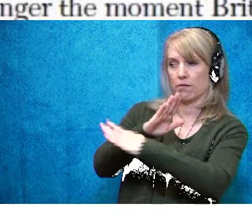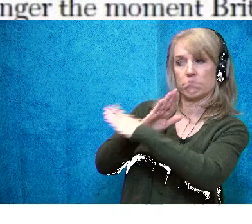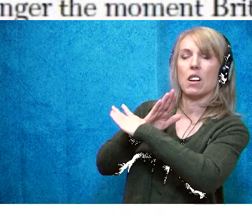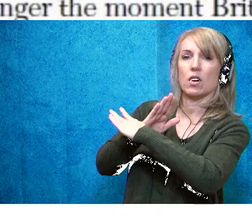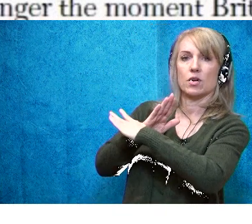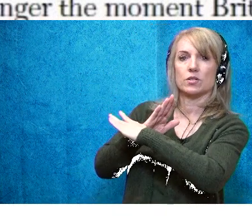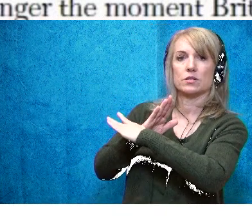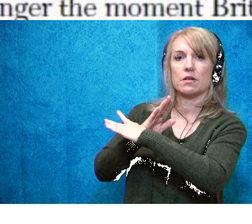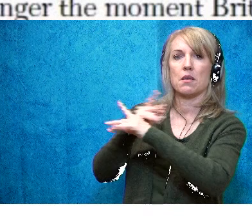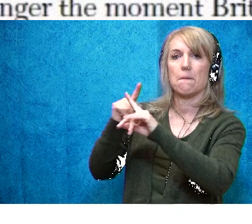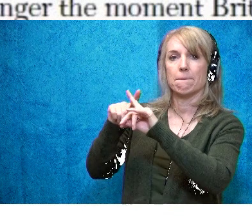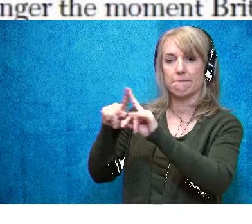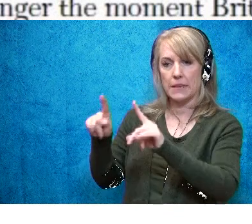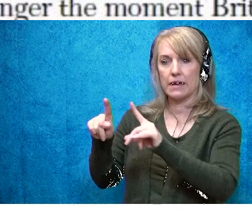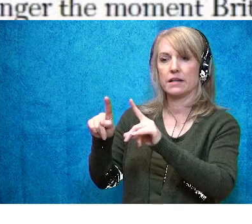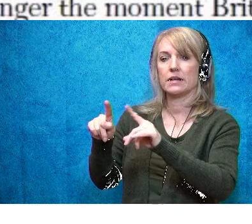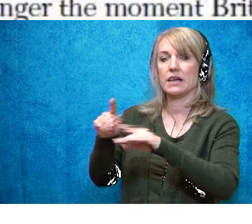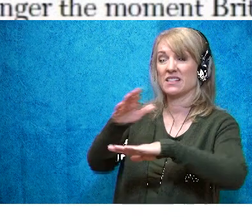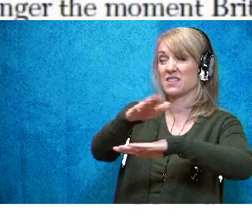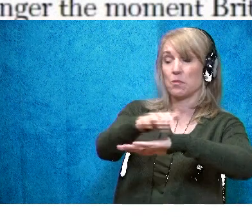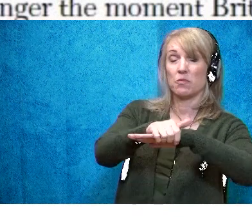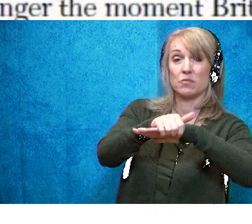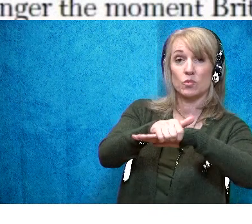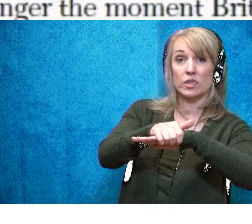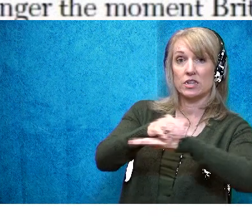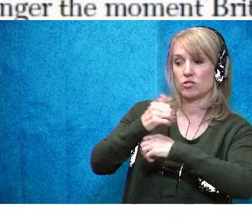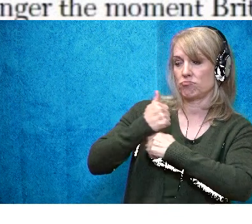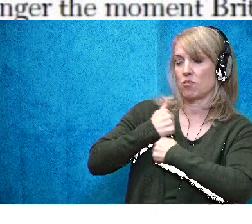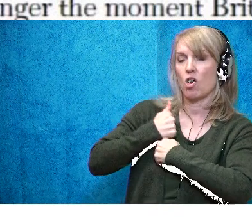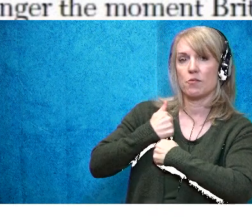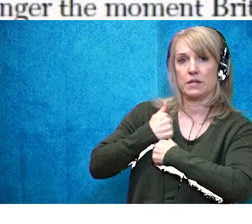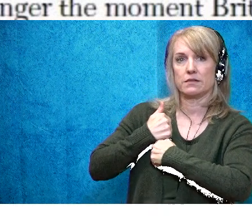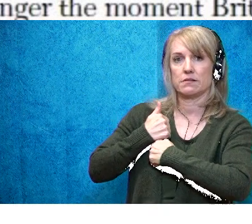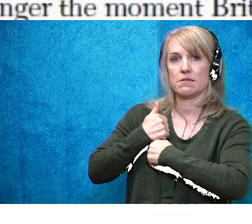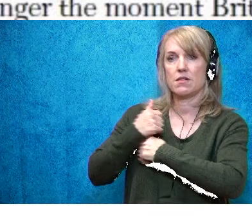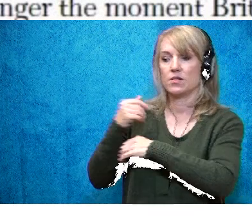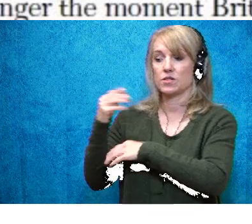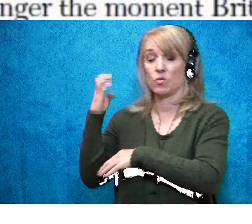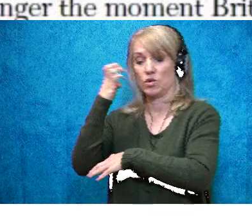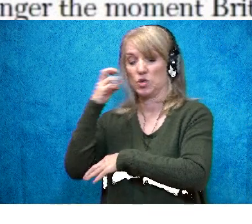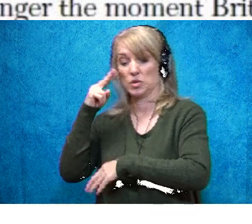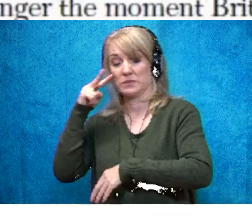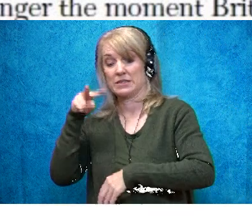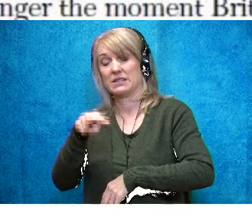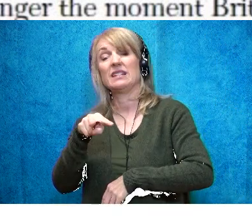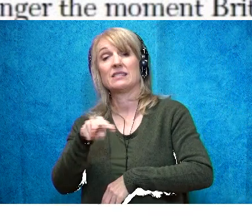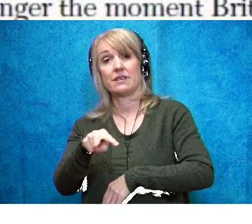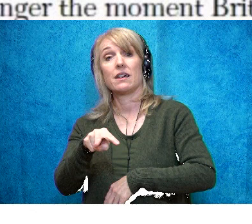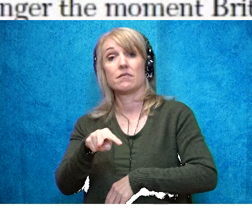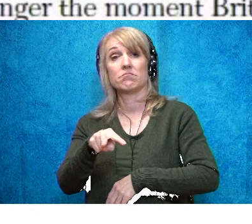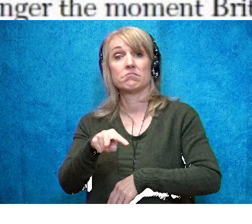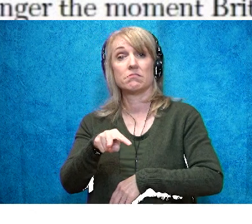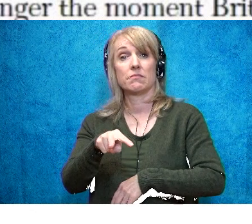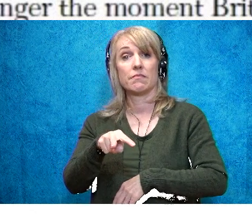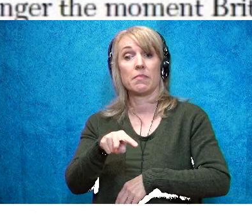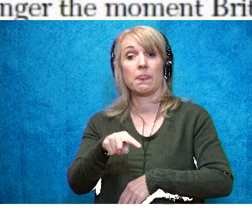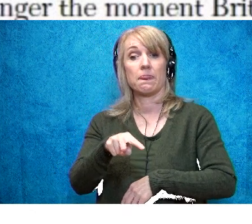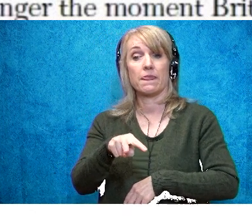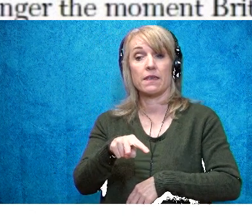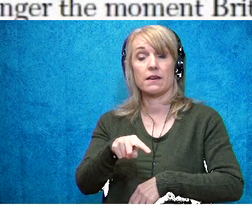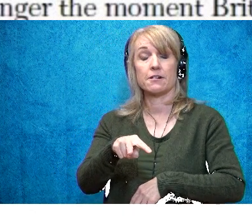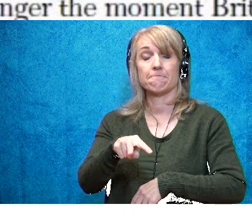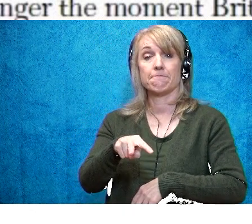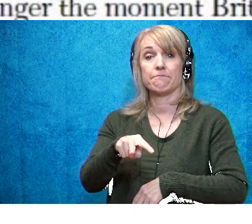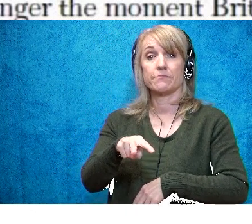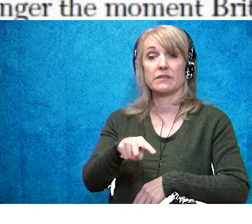the British arms. Were the control of the seas, and listen to this closely, were the control of the seas by Britain lost, the Atlantic would no